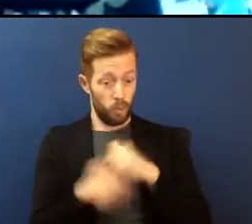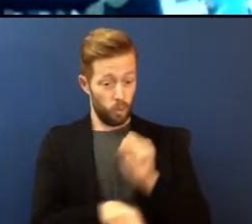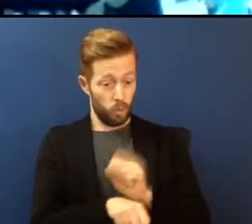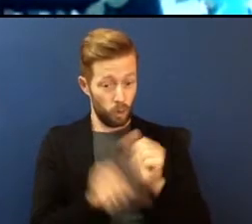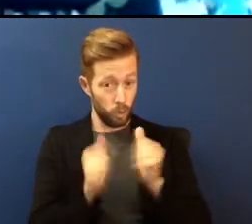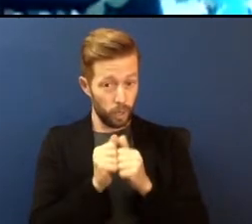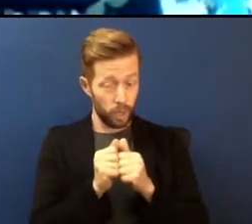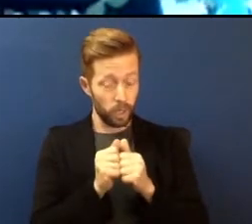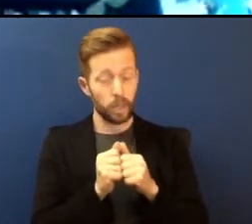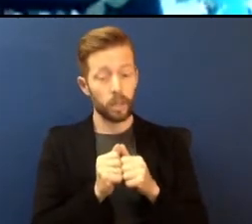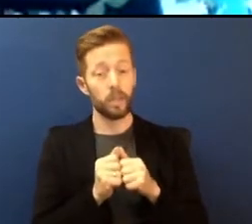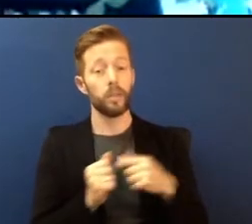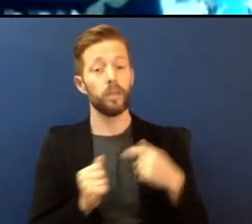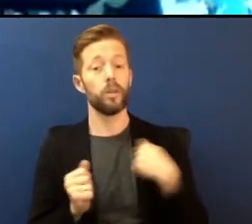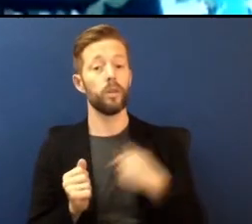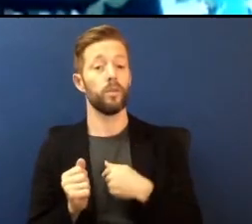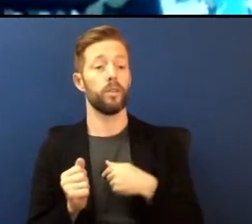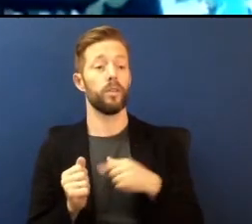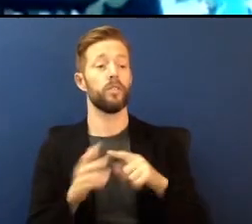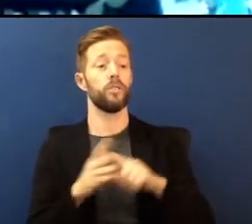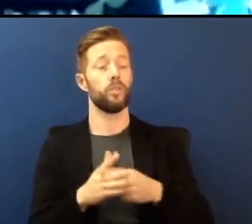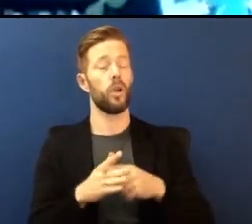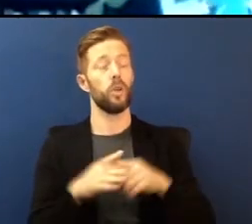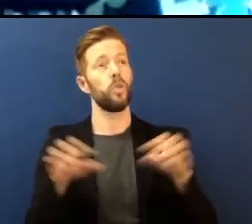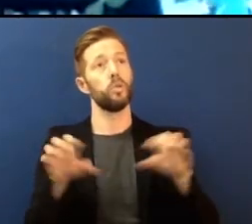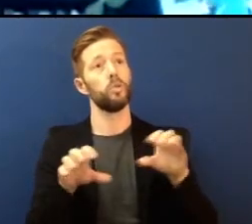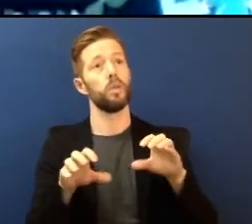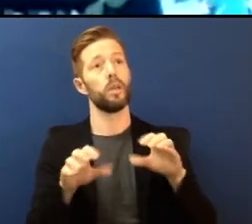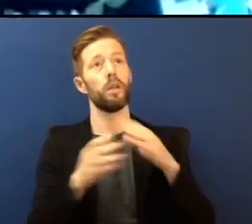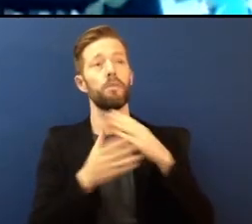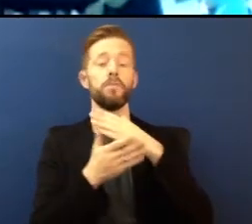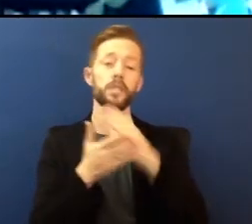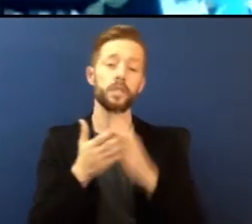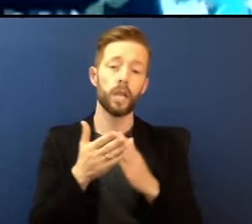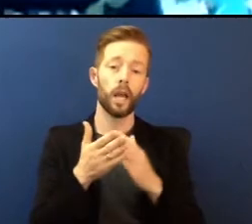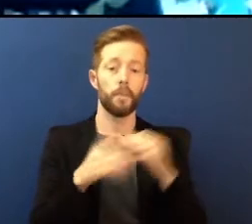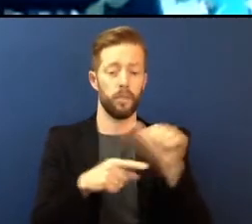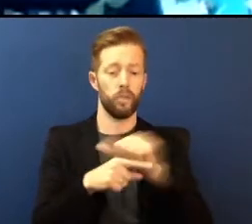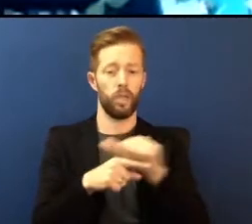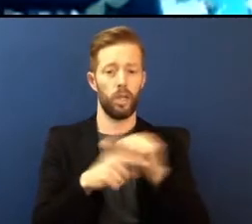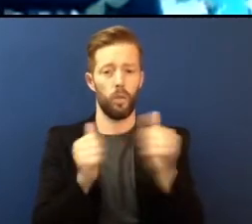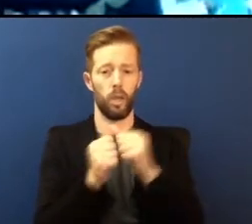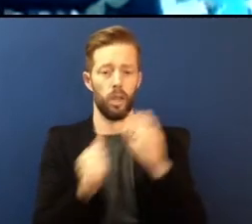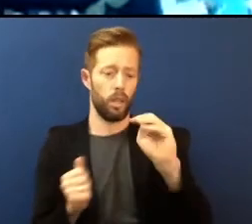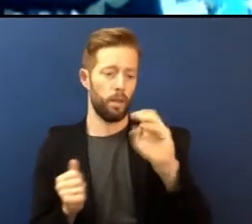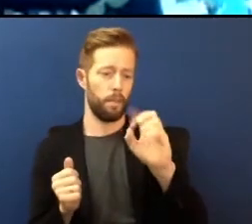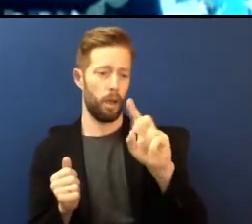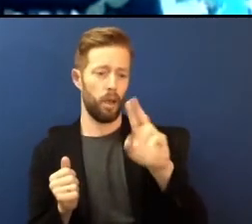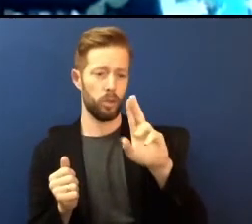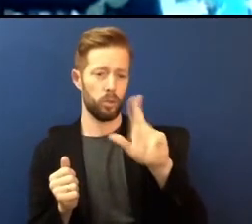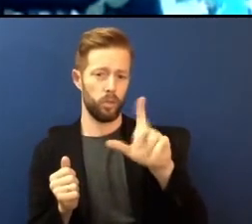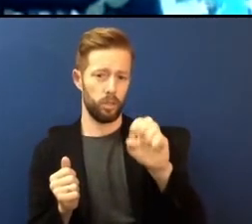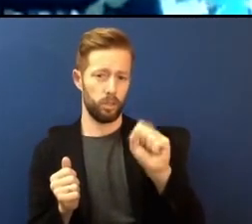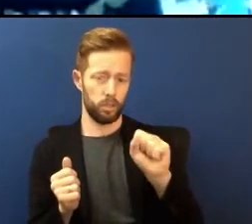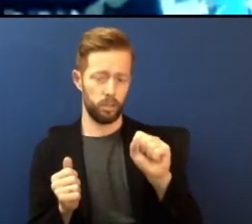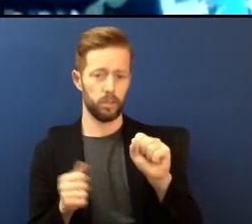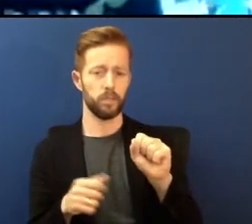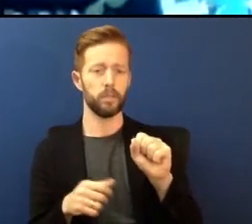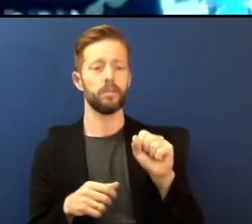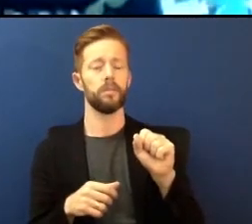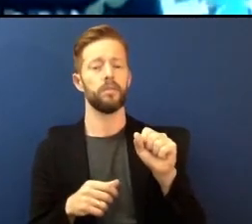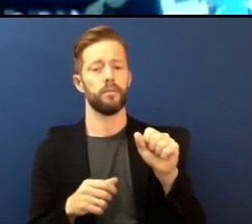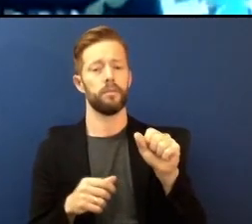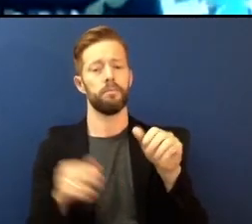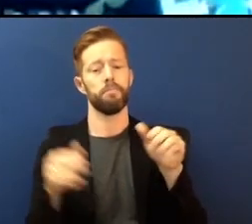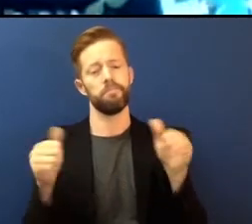that we end up working with, we start out doing some training with modules that we have, just sort